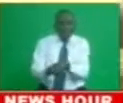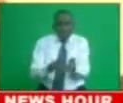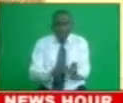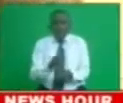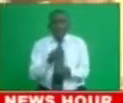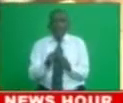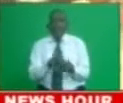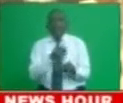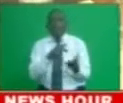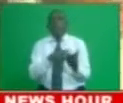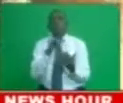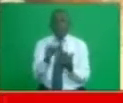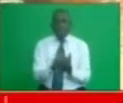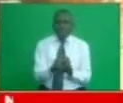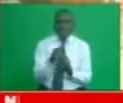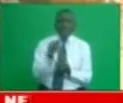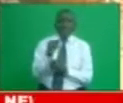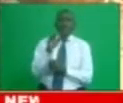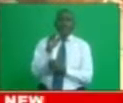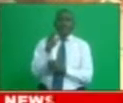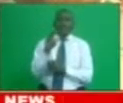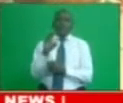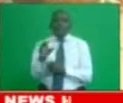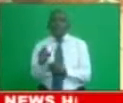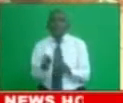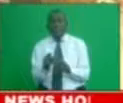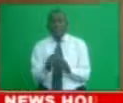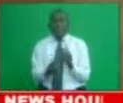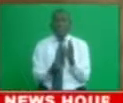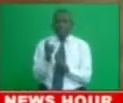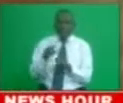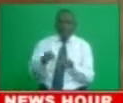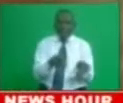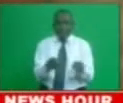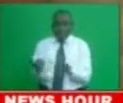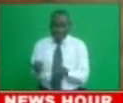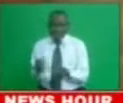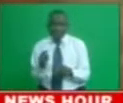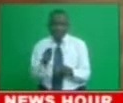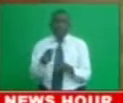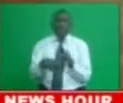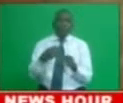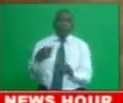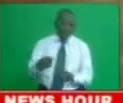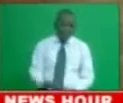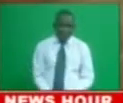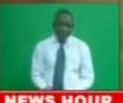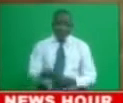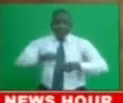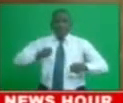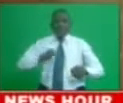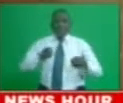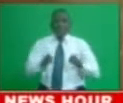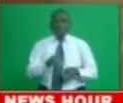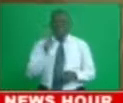and initiatives of FCWC and develop an action plan the year ahead. A chief director